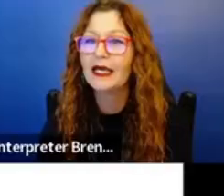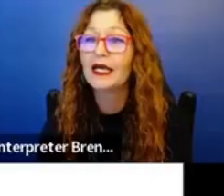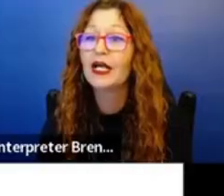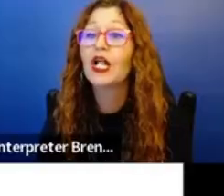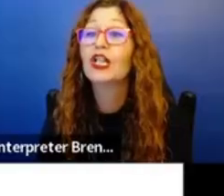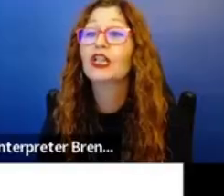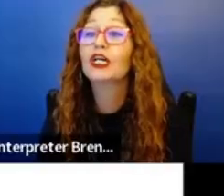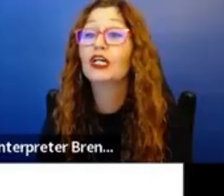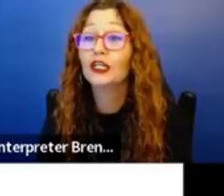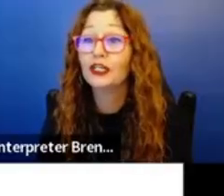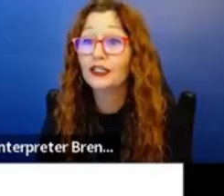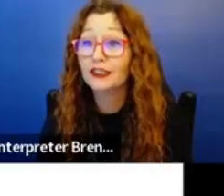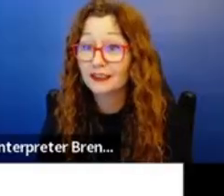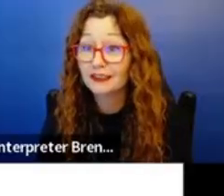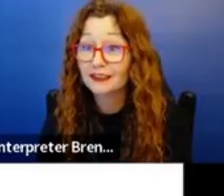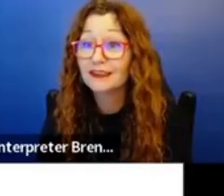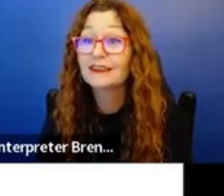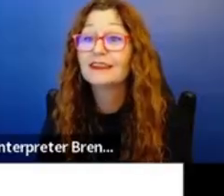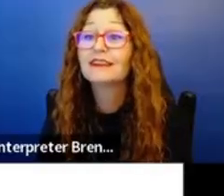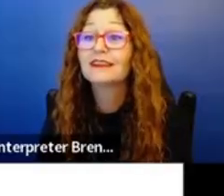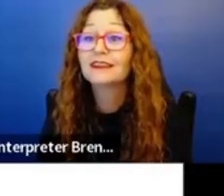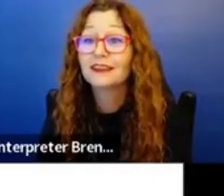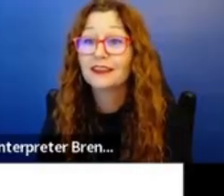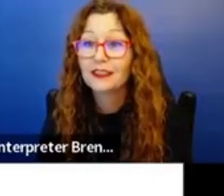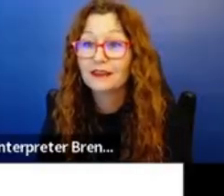I learn